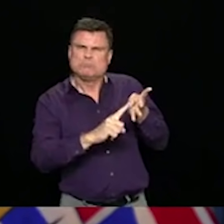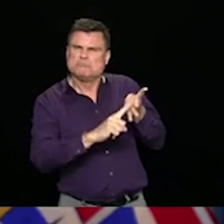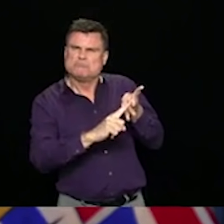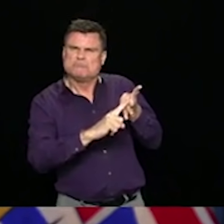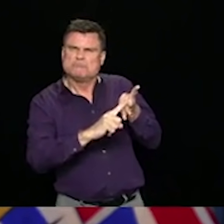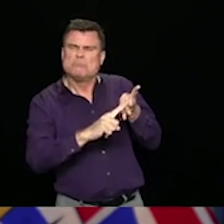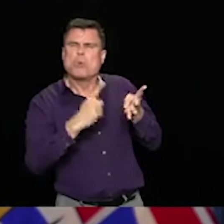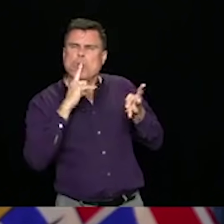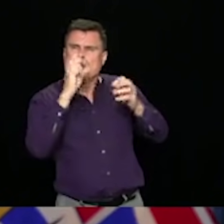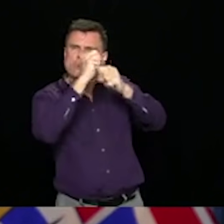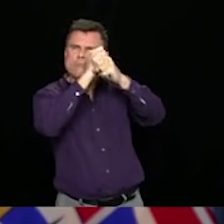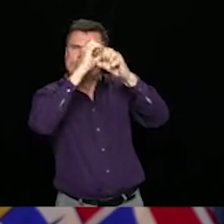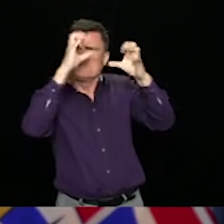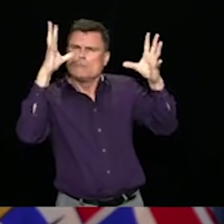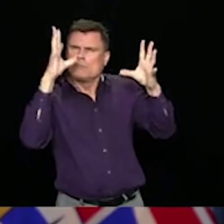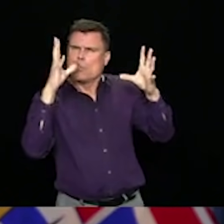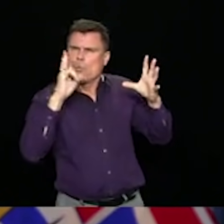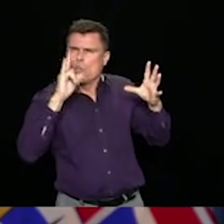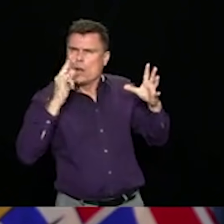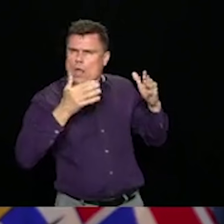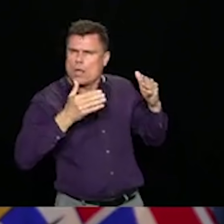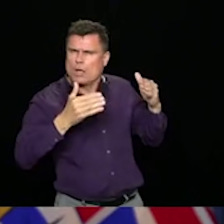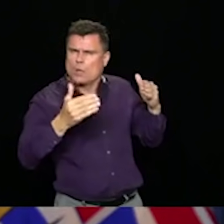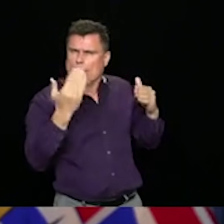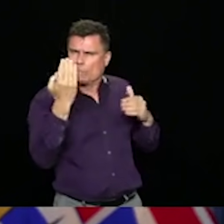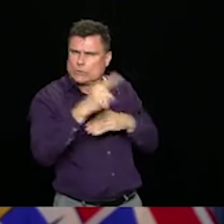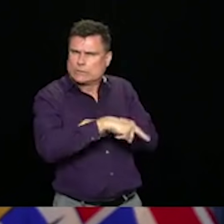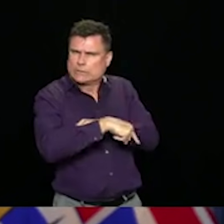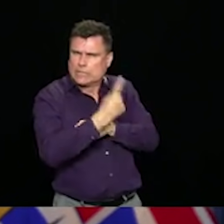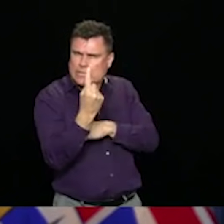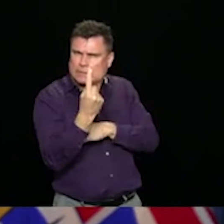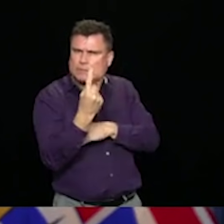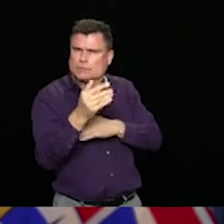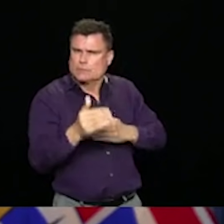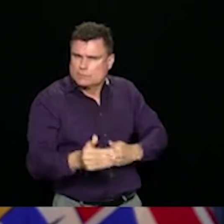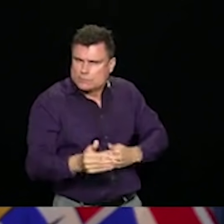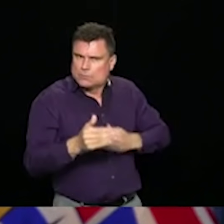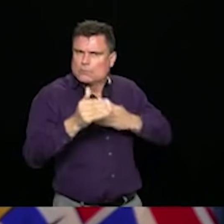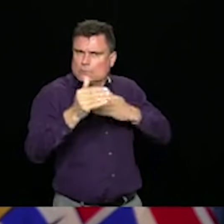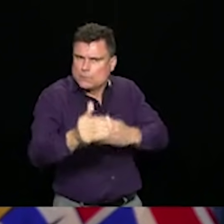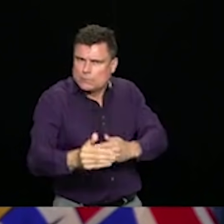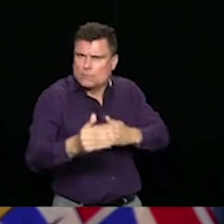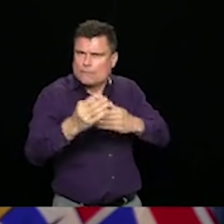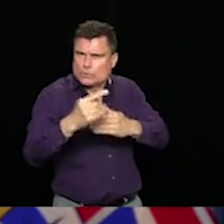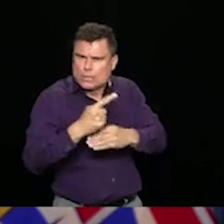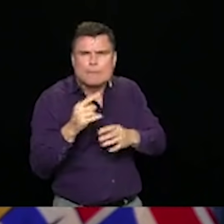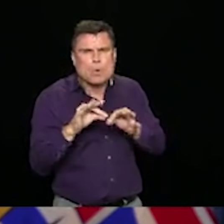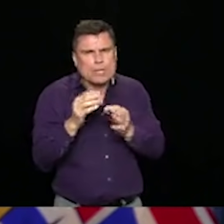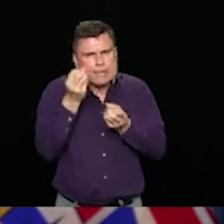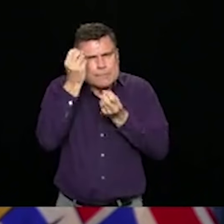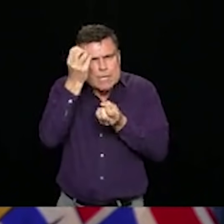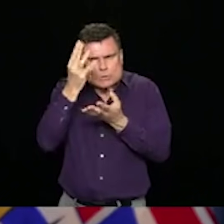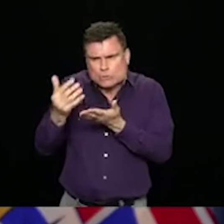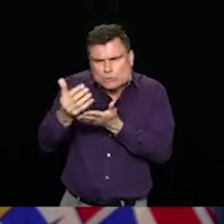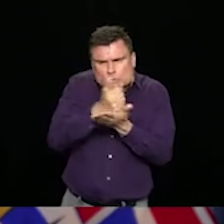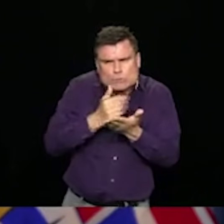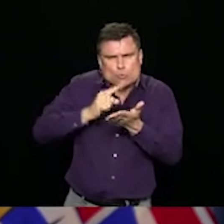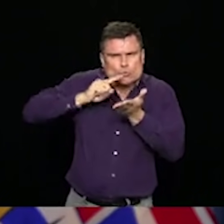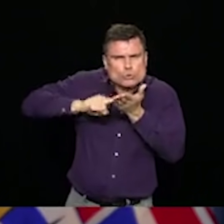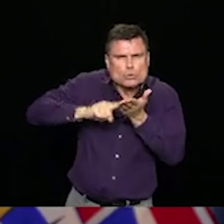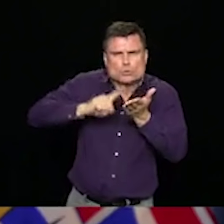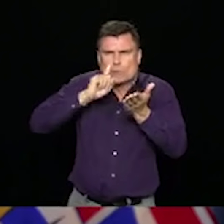we've had these couple of incubation periods. We'll have the data that we need to determine our timing for the further actions. And our